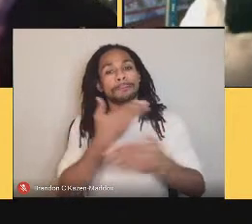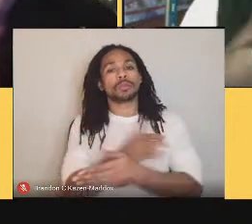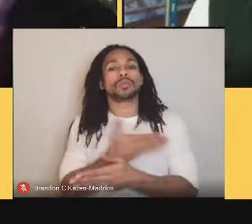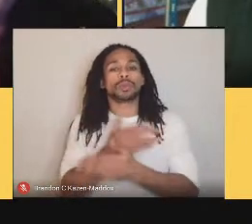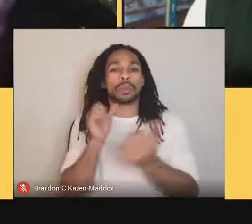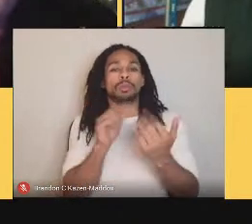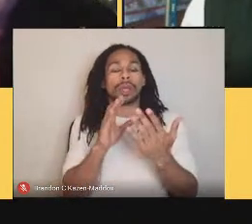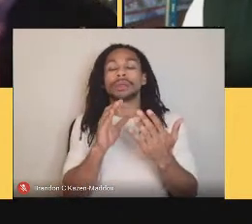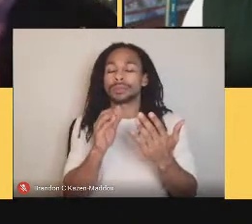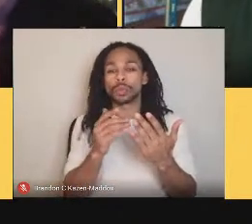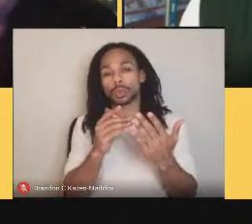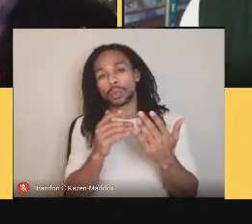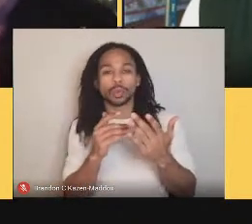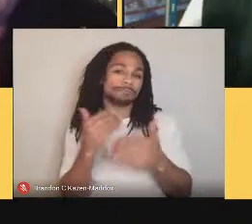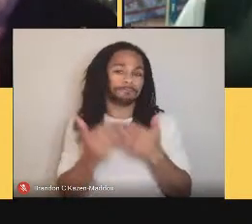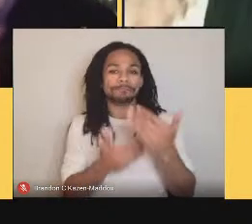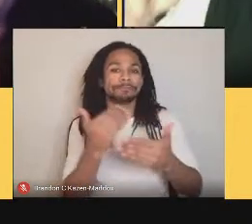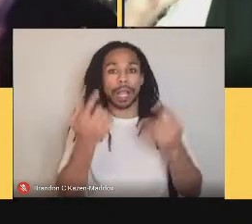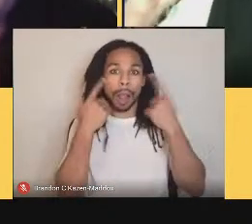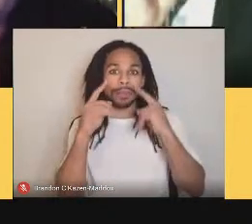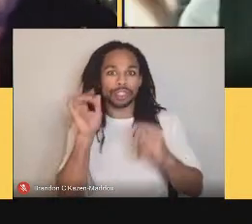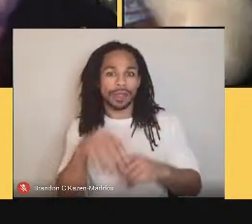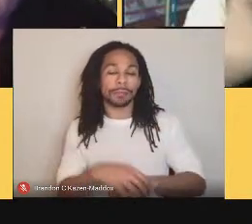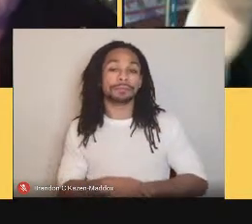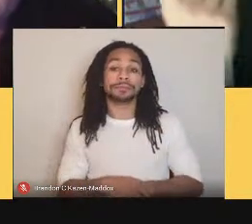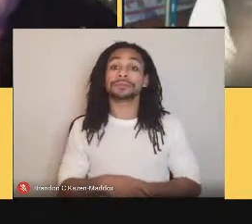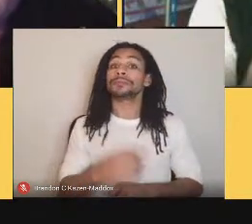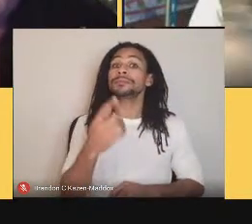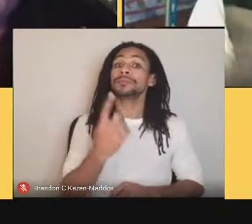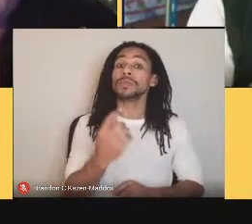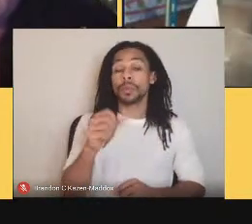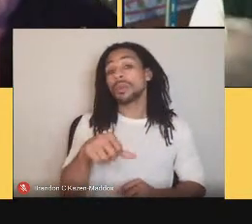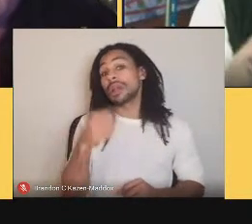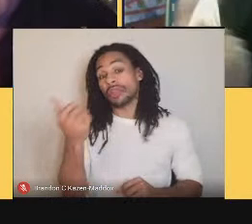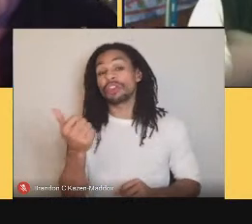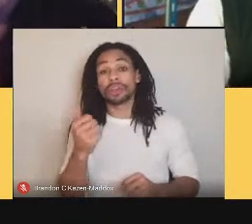about this. You know, one of the elements that I used in it was this propeller